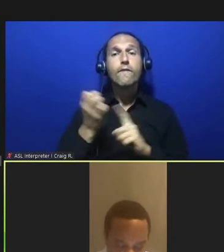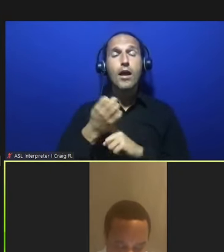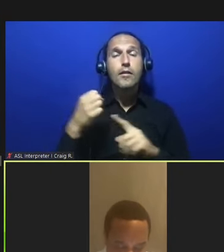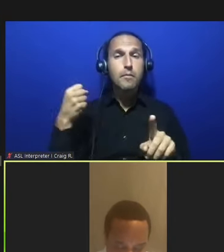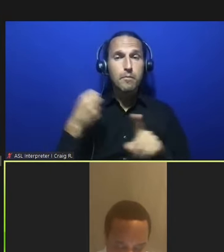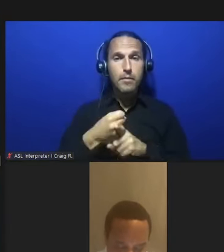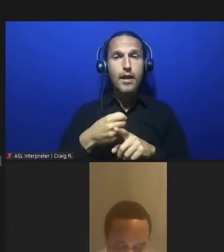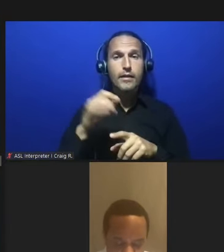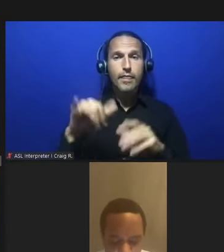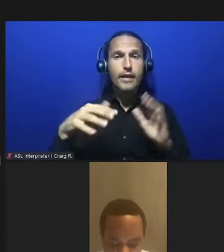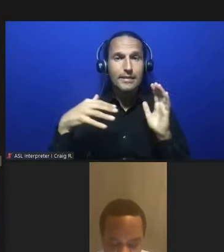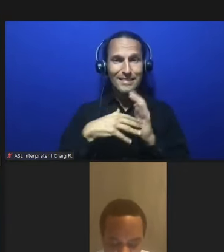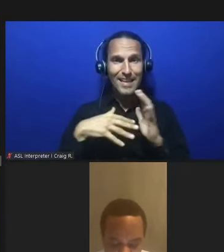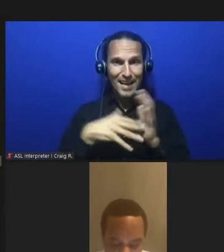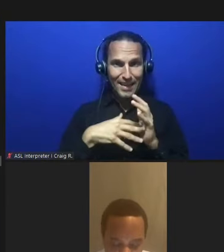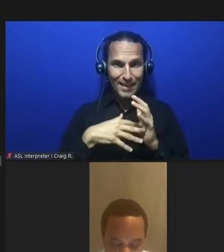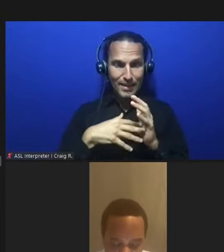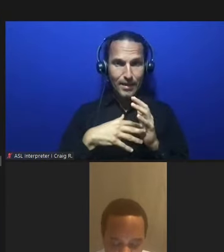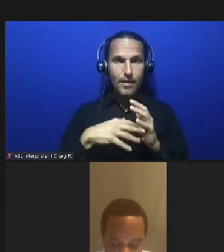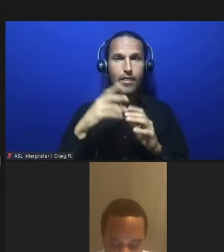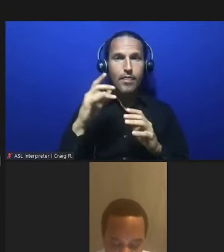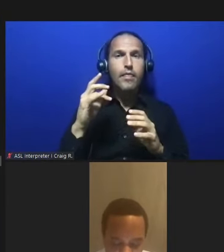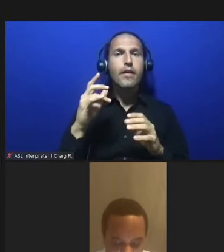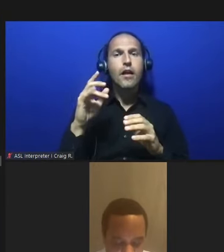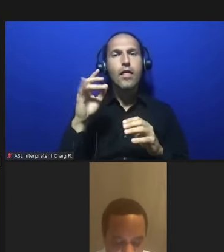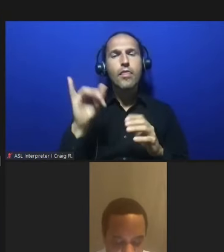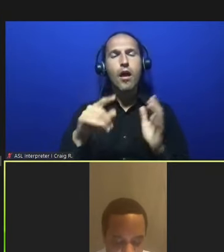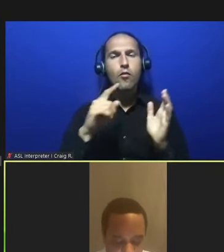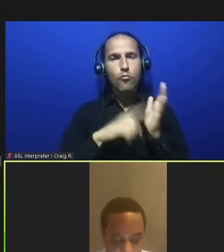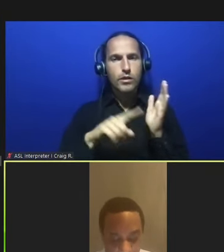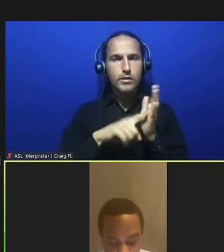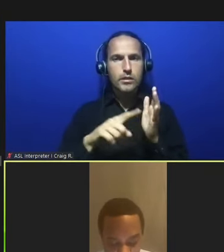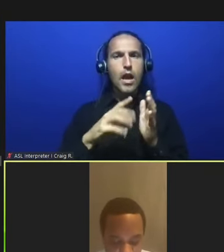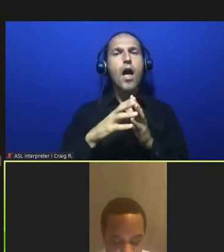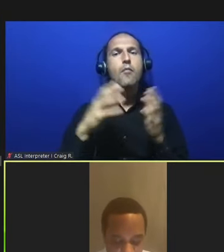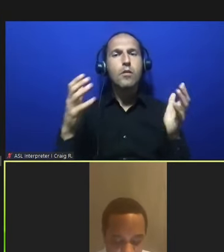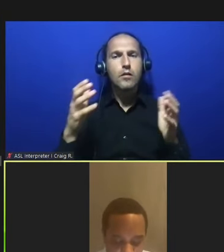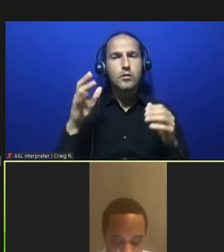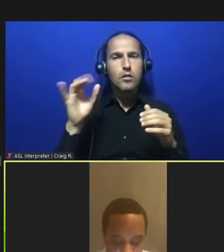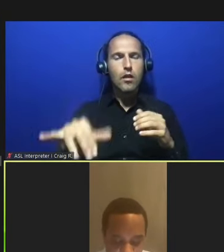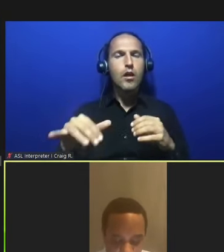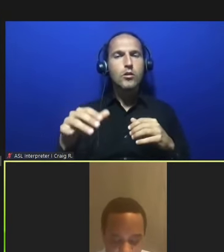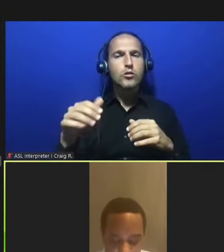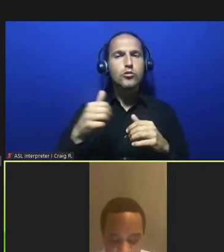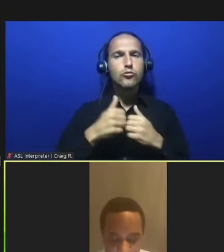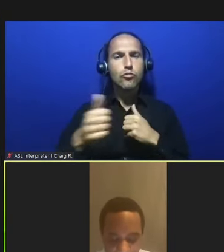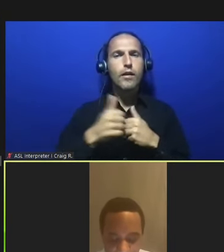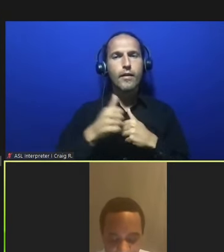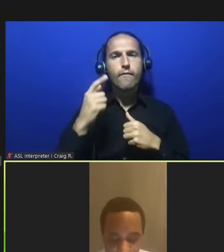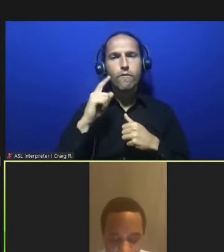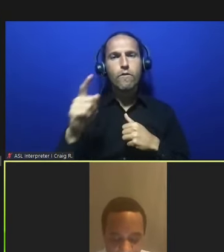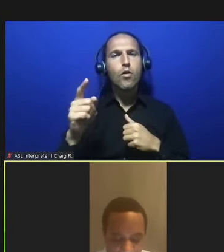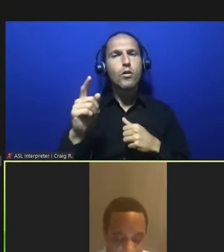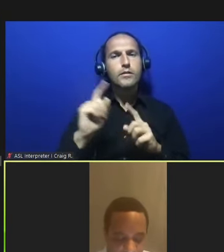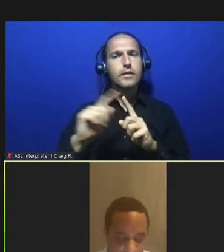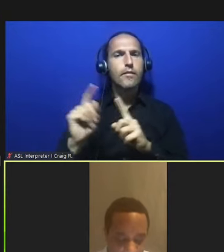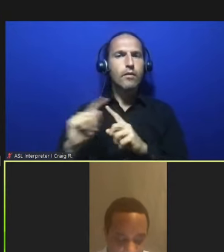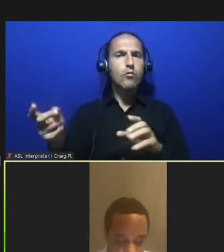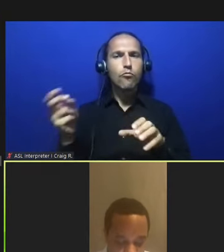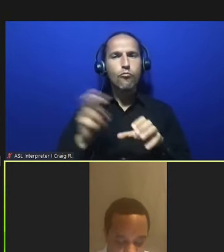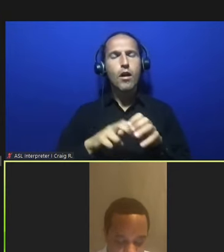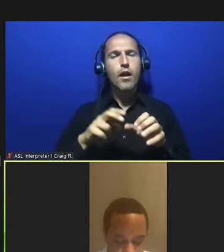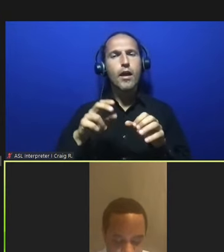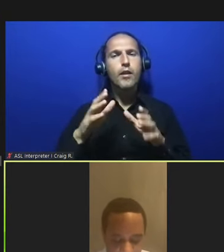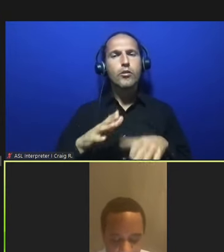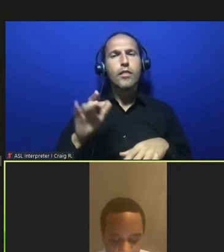study include research about how much transit would be needed to accommodate the influx of riders that the system